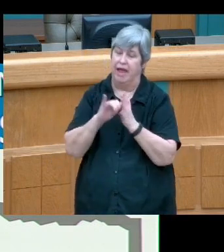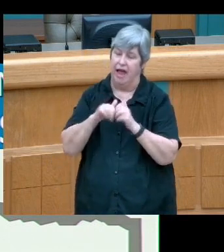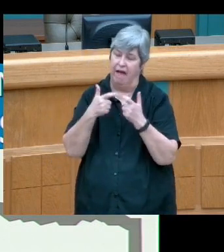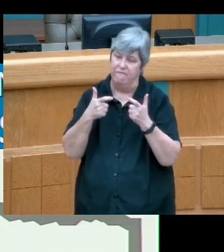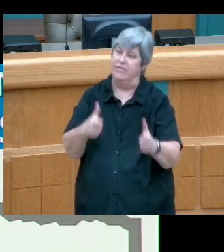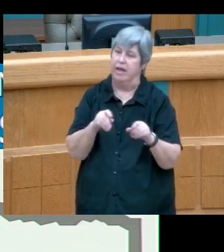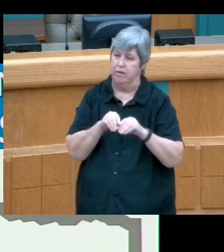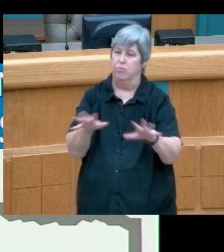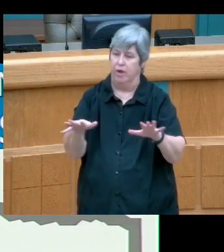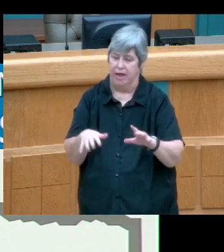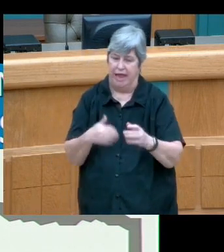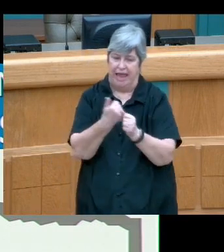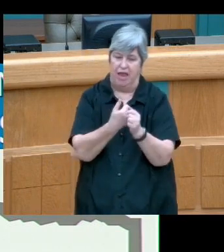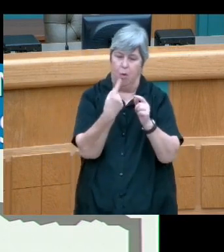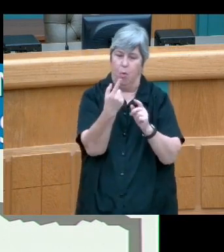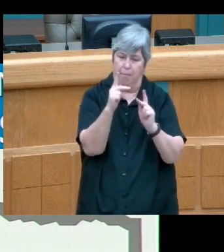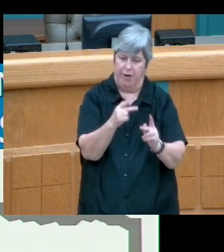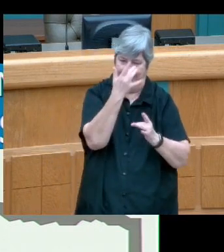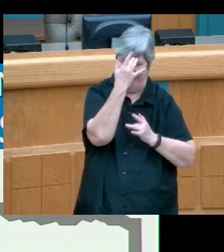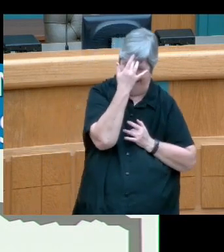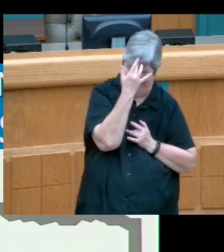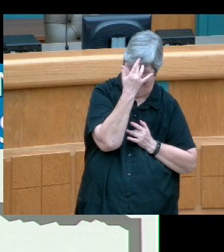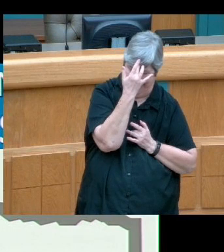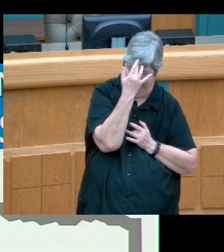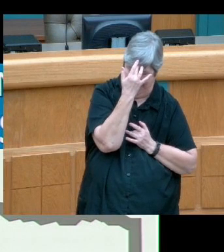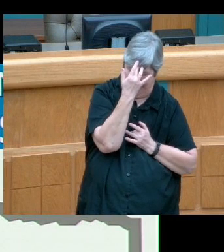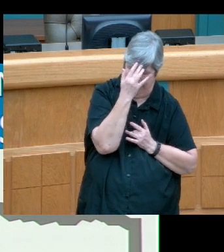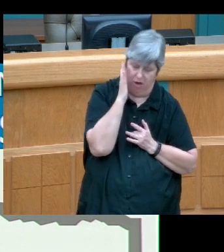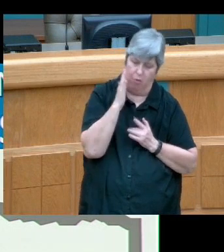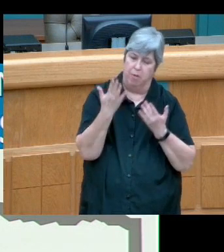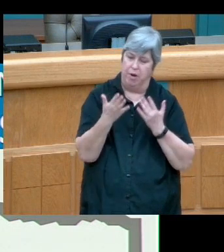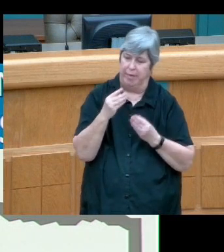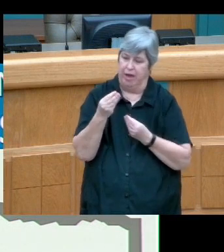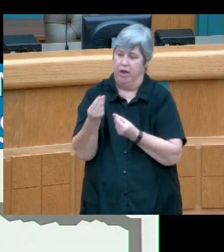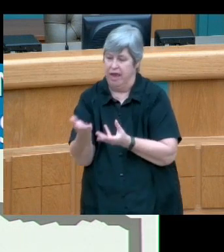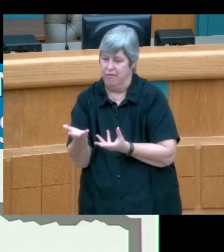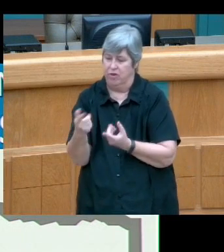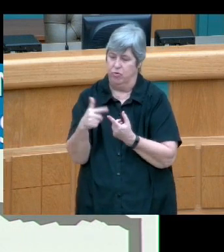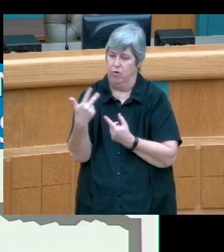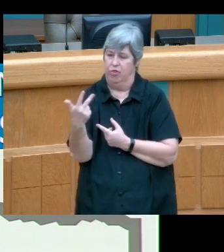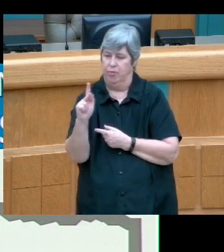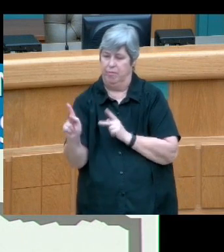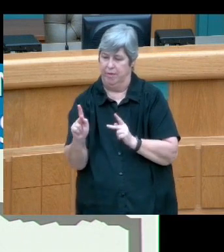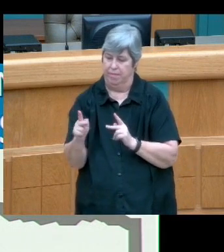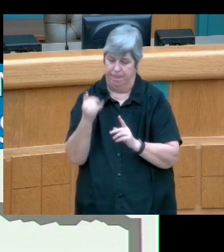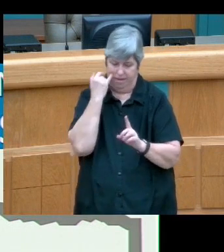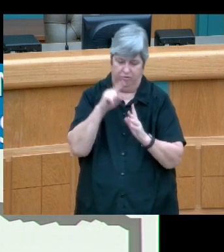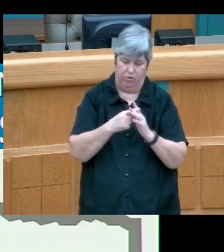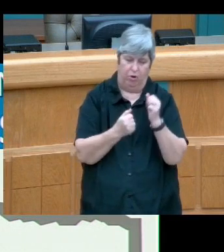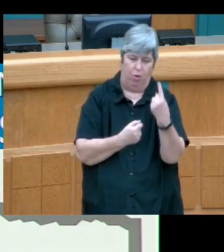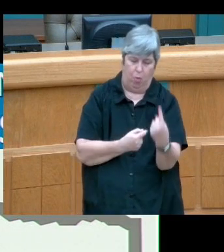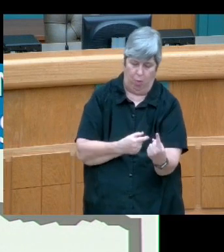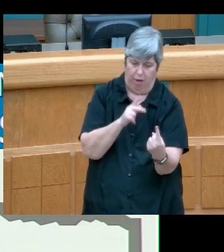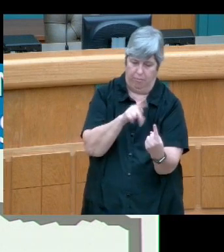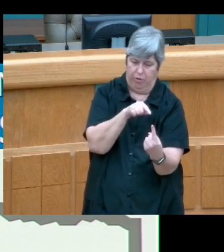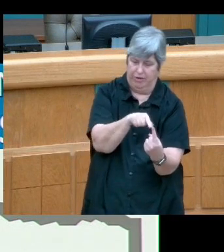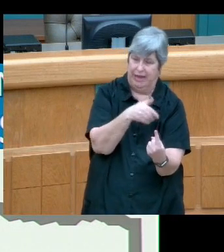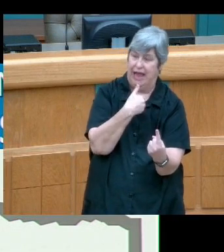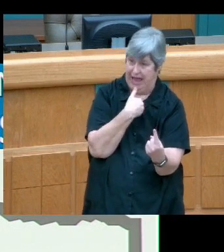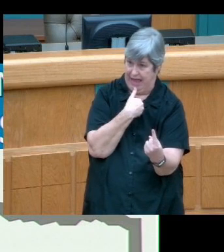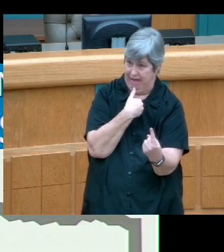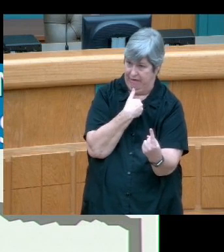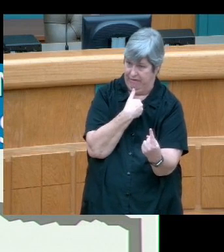it spread. And we're going to have a little depiction here of how this works. So if you start with one person who's